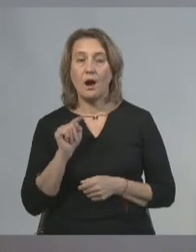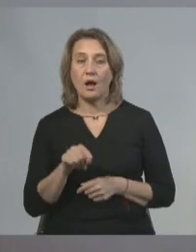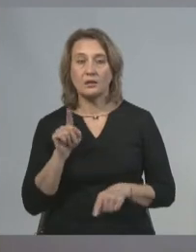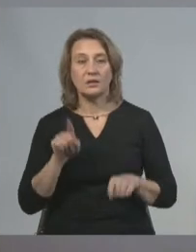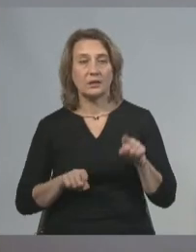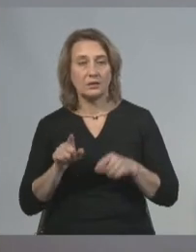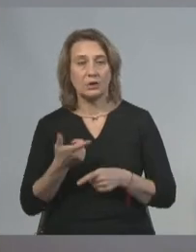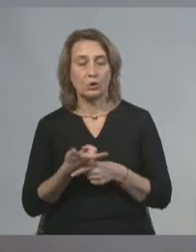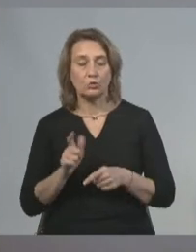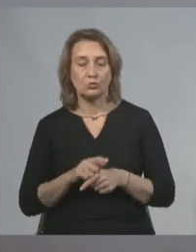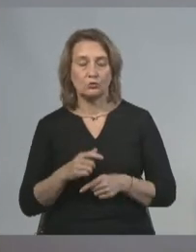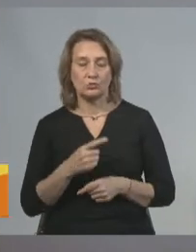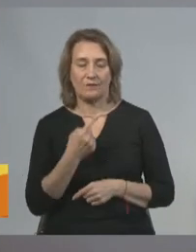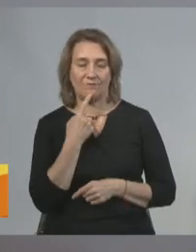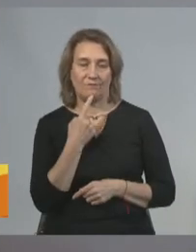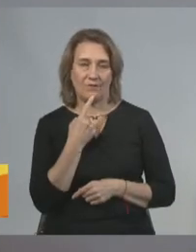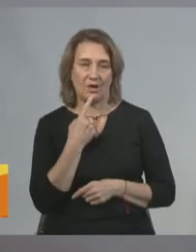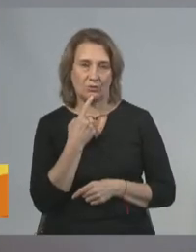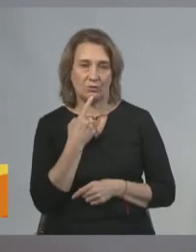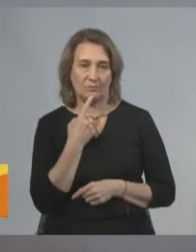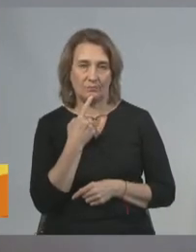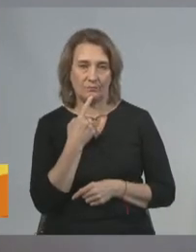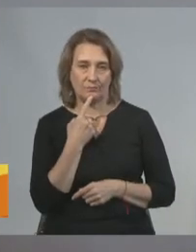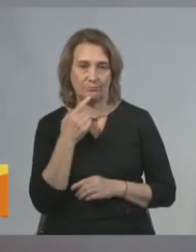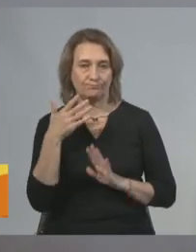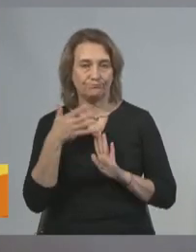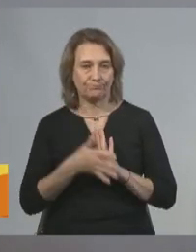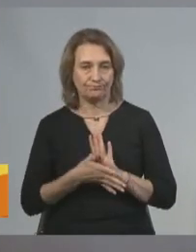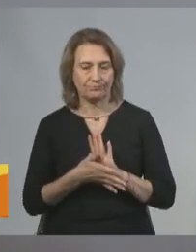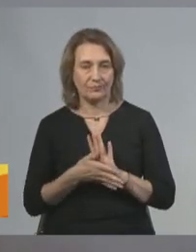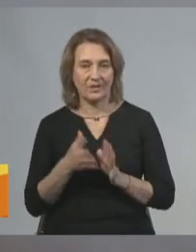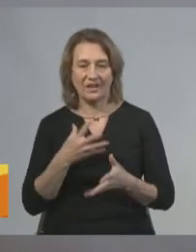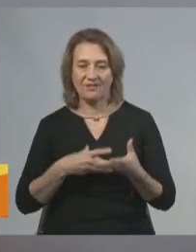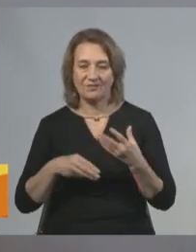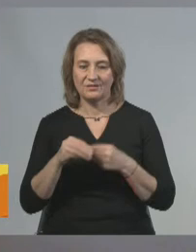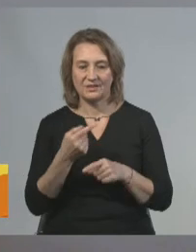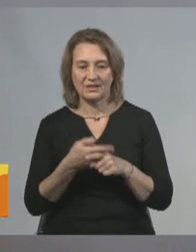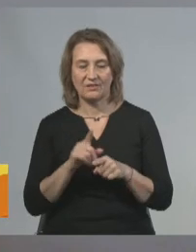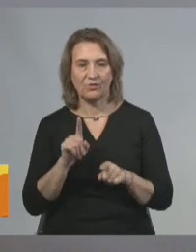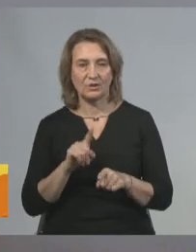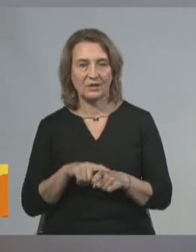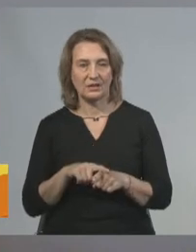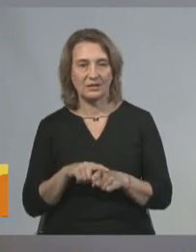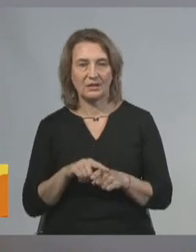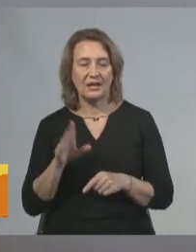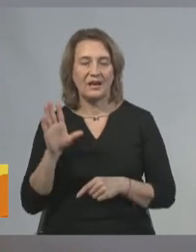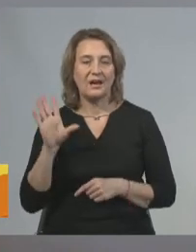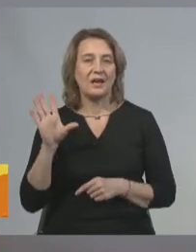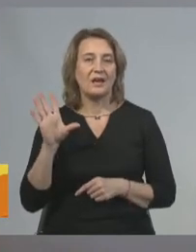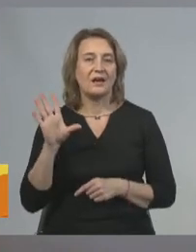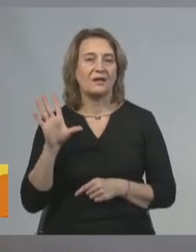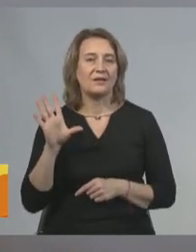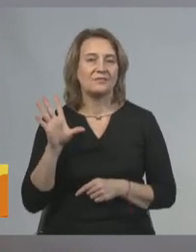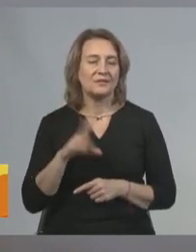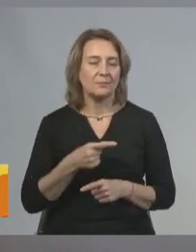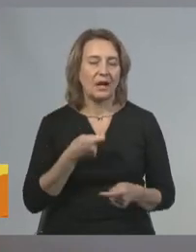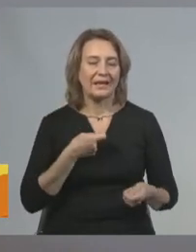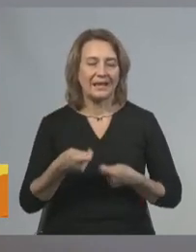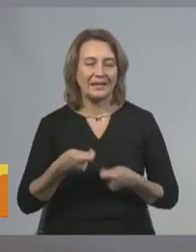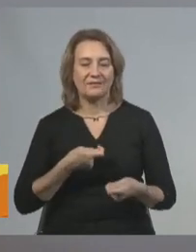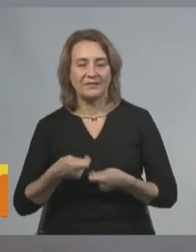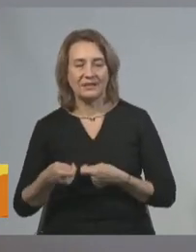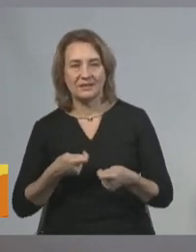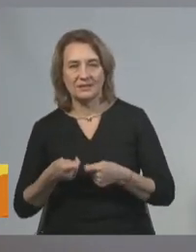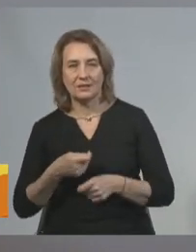all guidelines and different terminology into balkan's environment because we have our